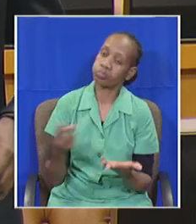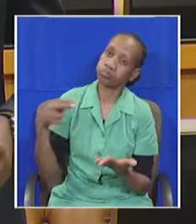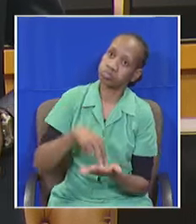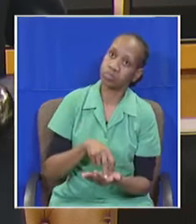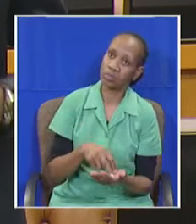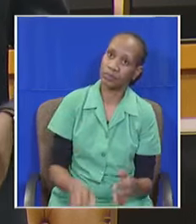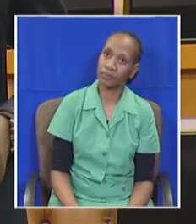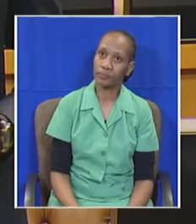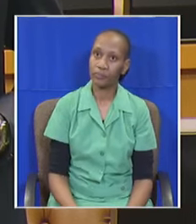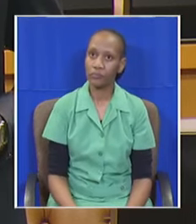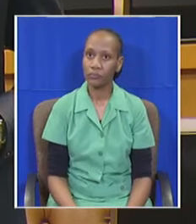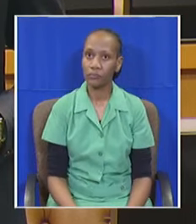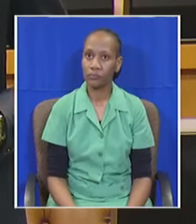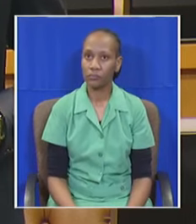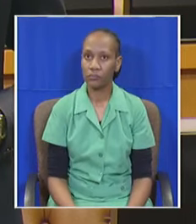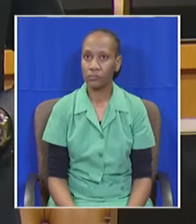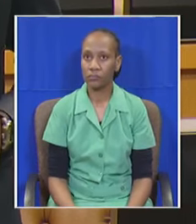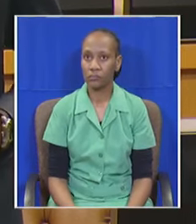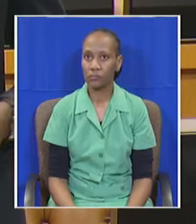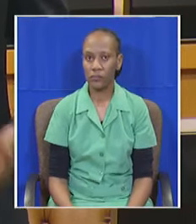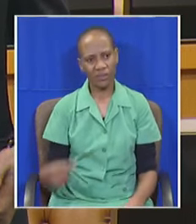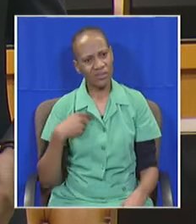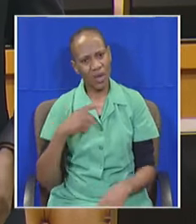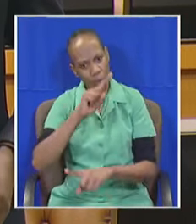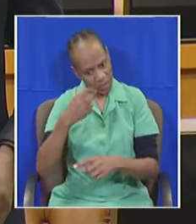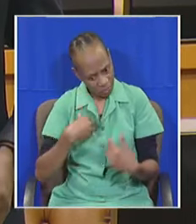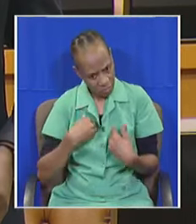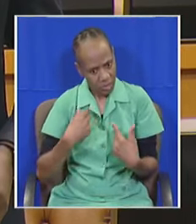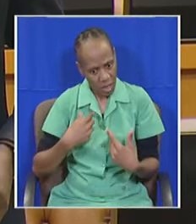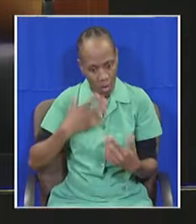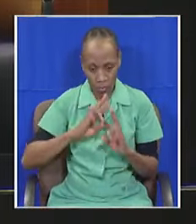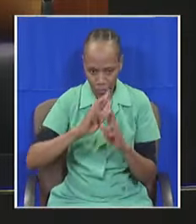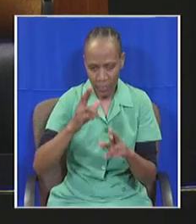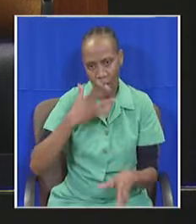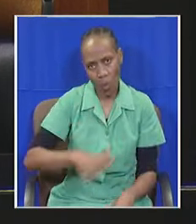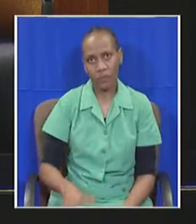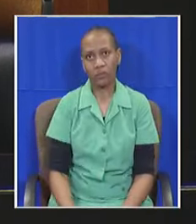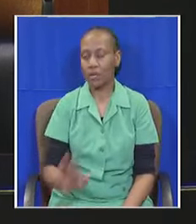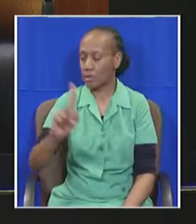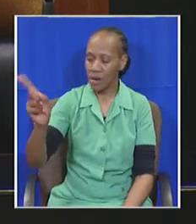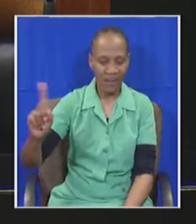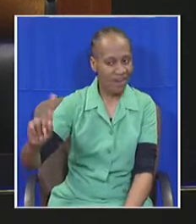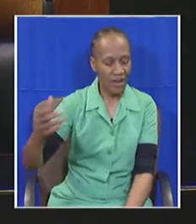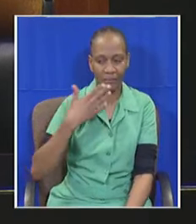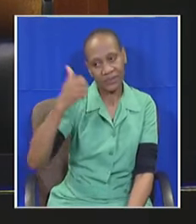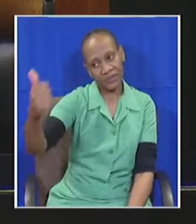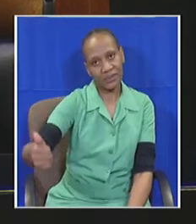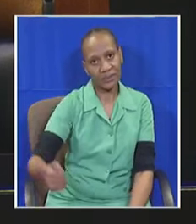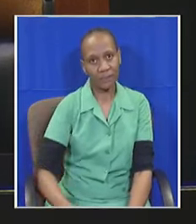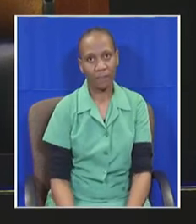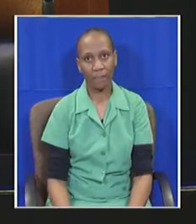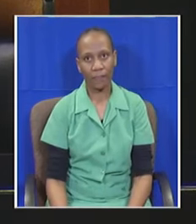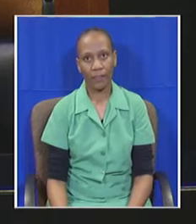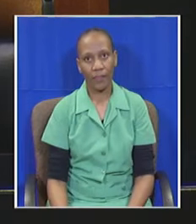don't want to hear what you think. He asked me a question, so I must respond. No, Honourable Member. Please take your seat. Oh, so I